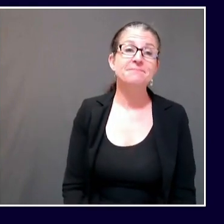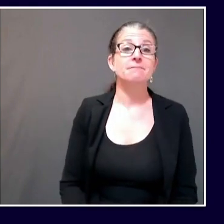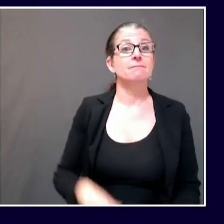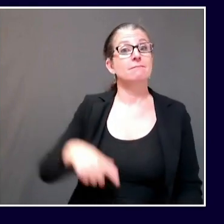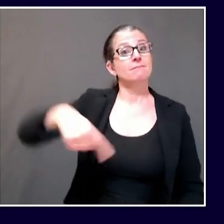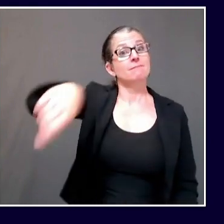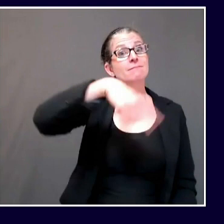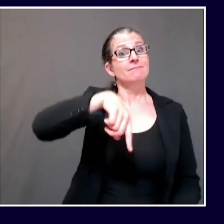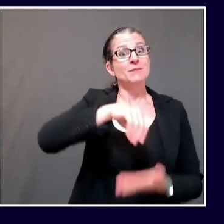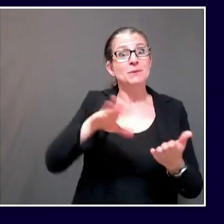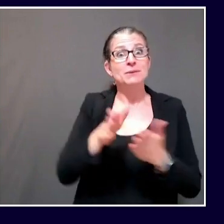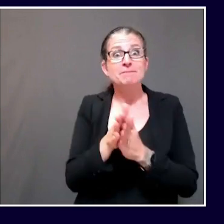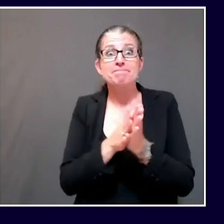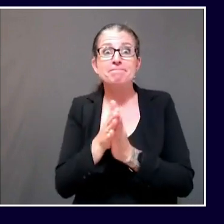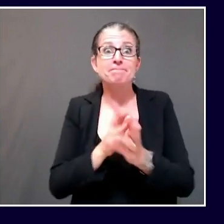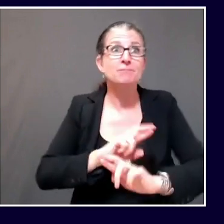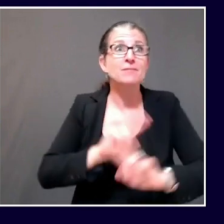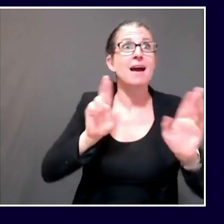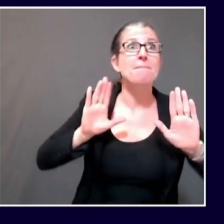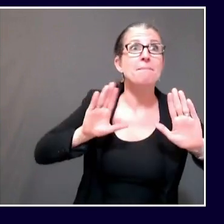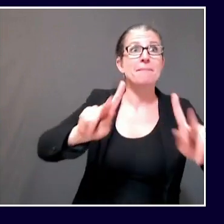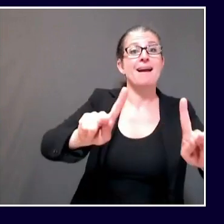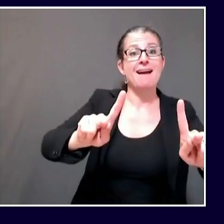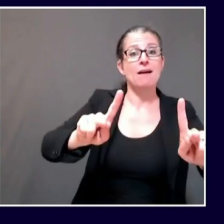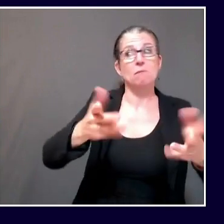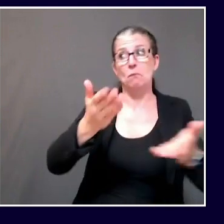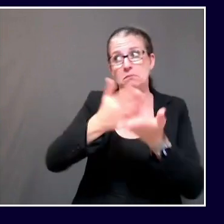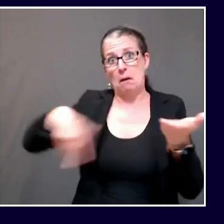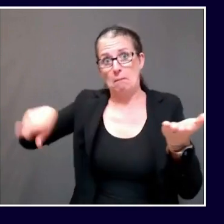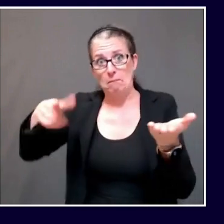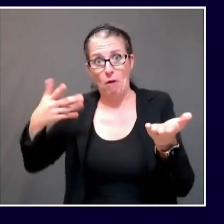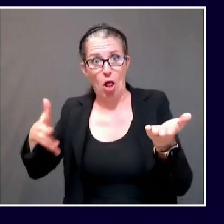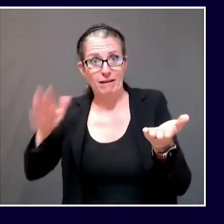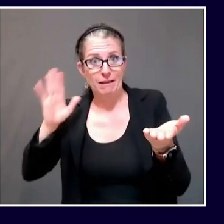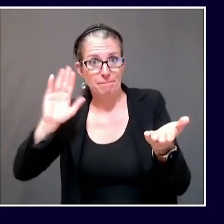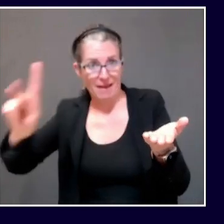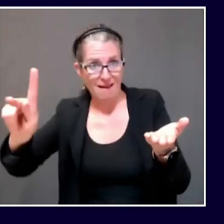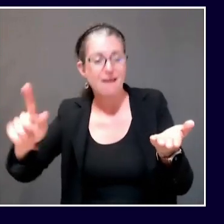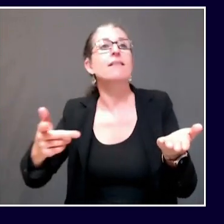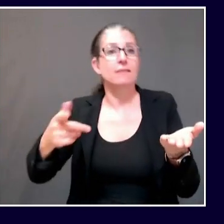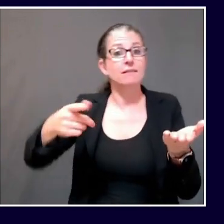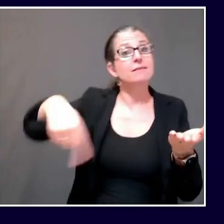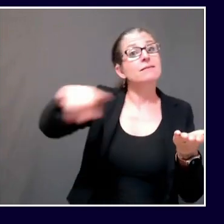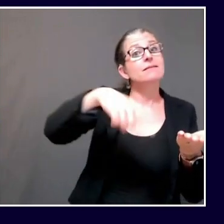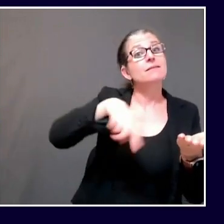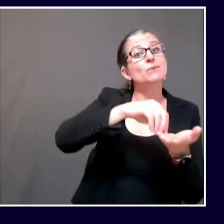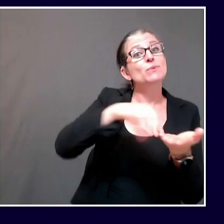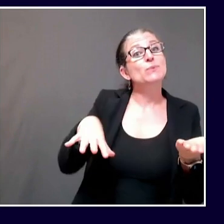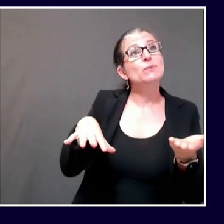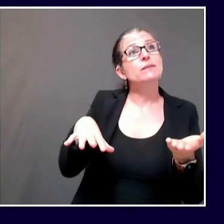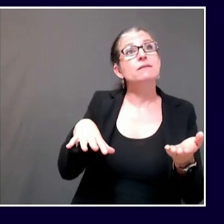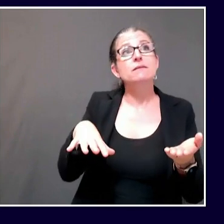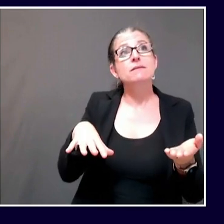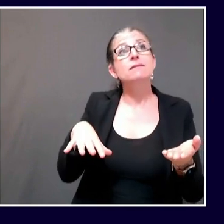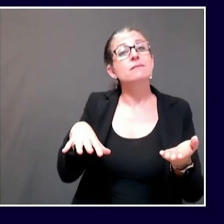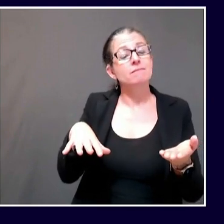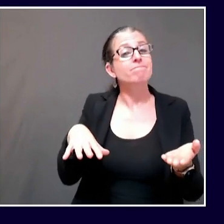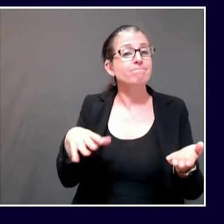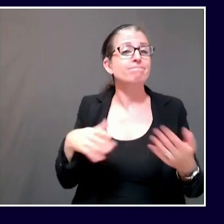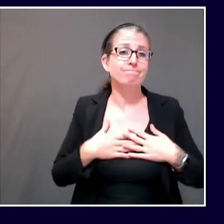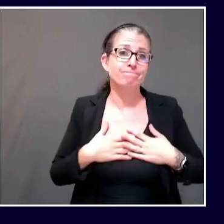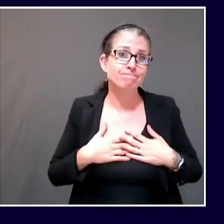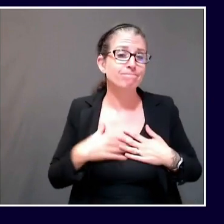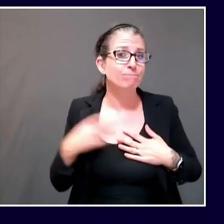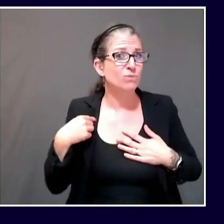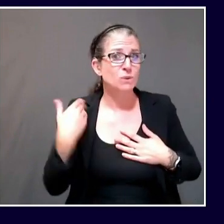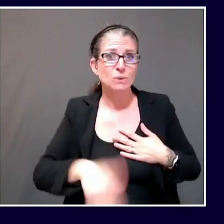or preparing to go back. The first is we understand and appreciate that you are going